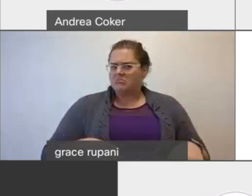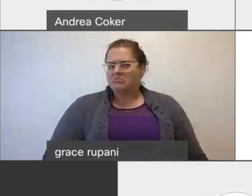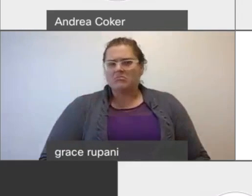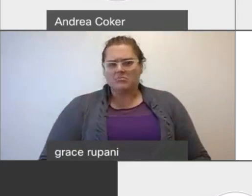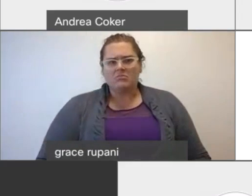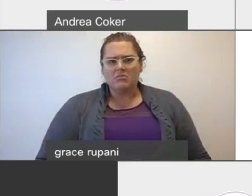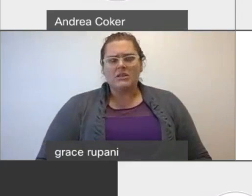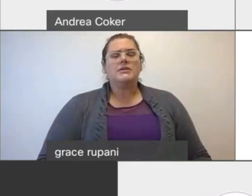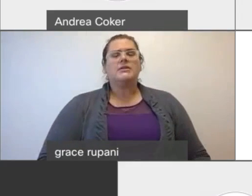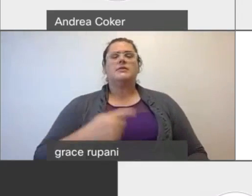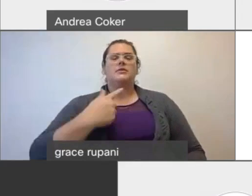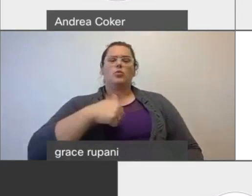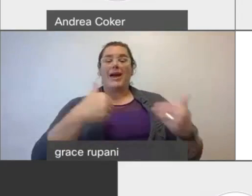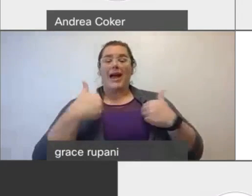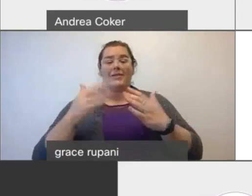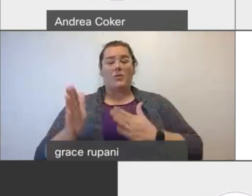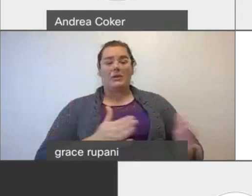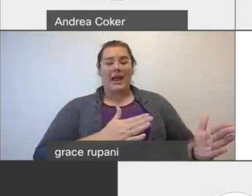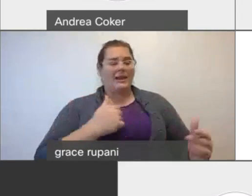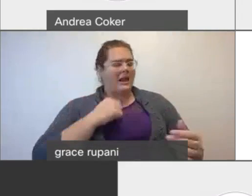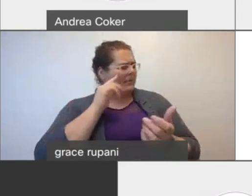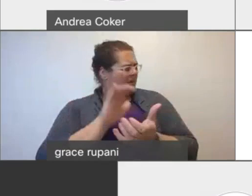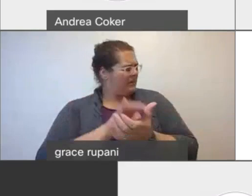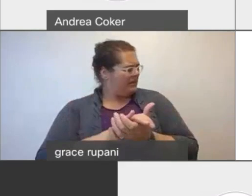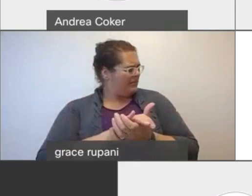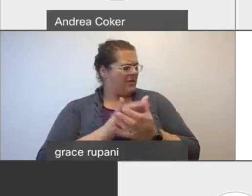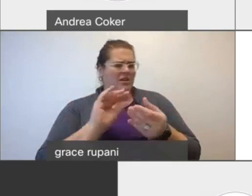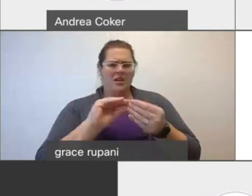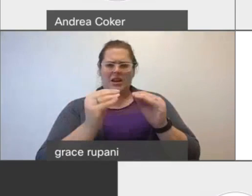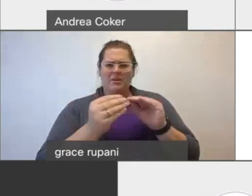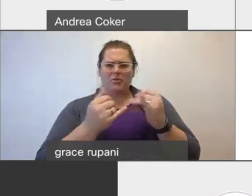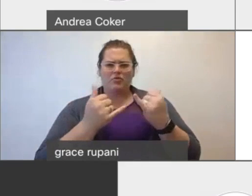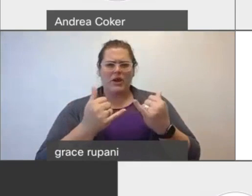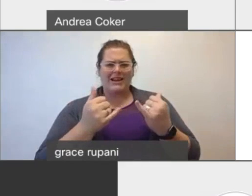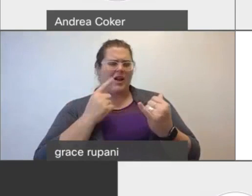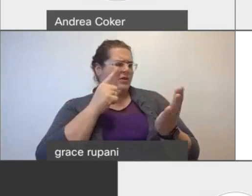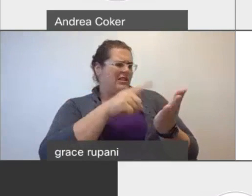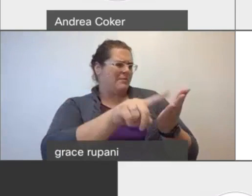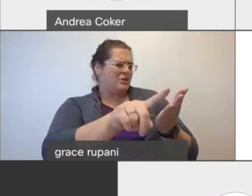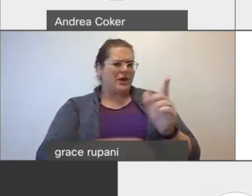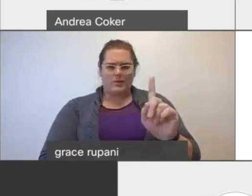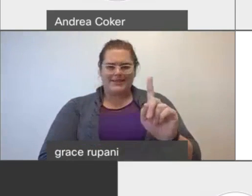I know that the number, what I think we're at, hold on one second.